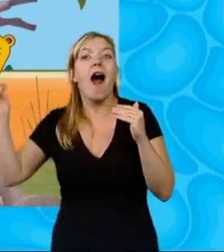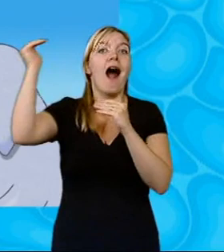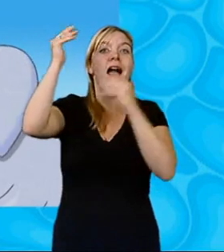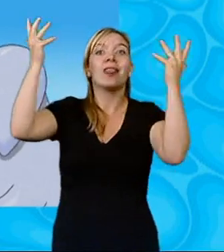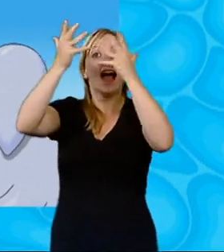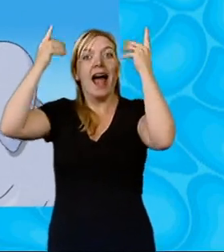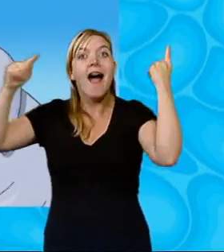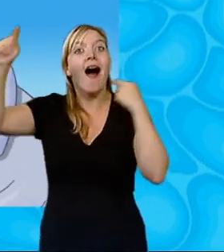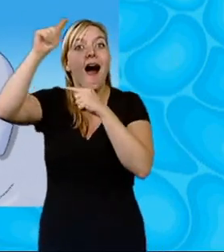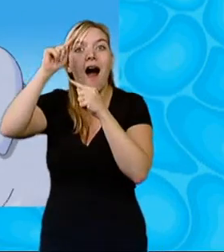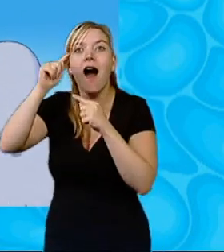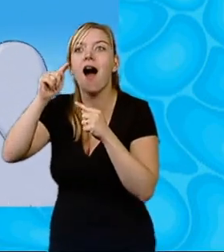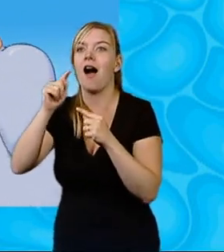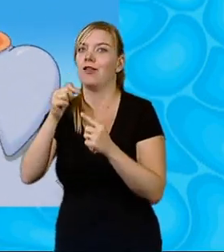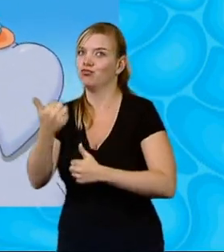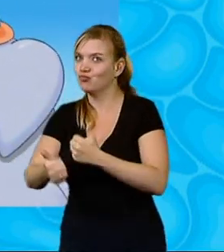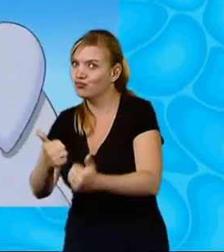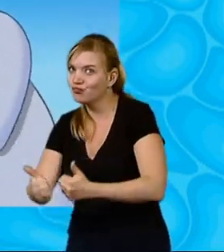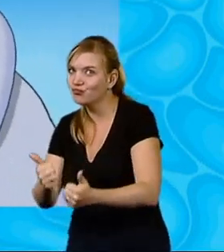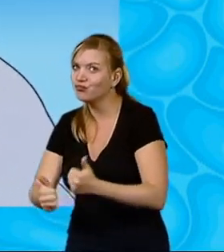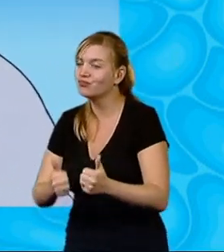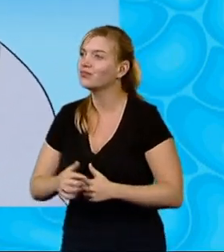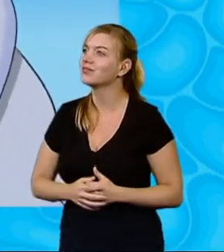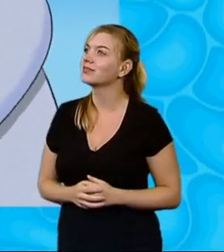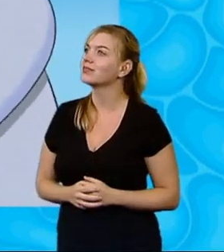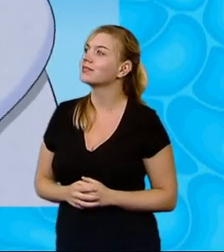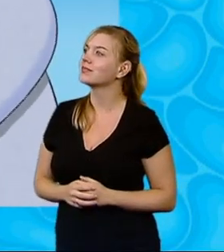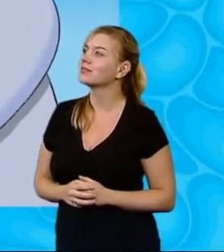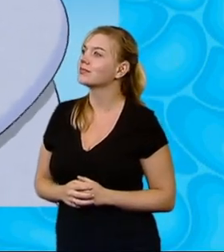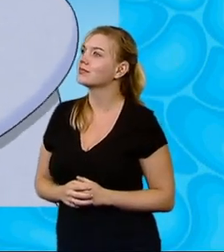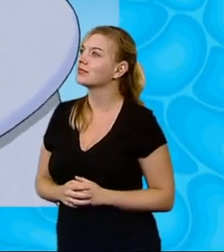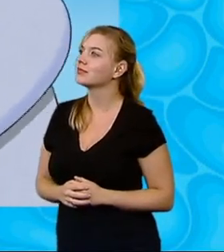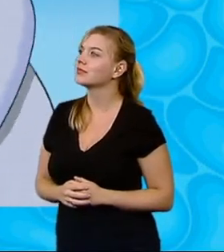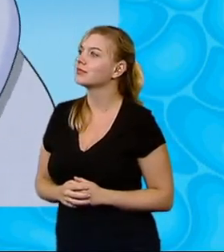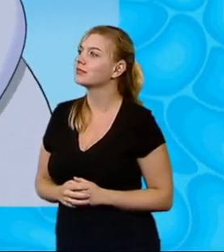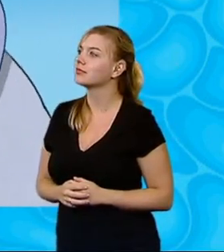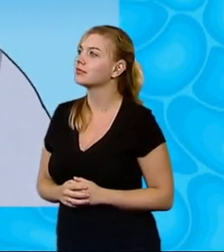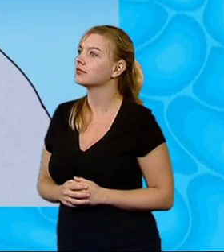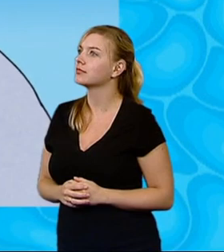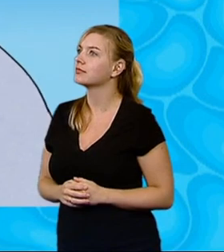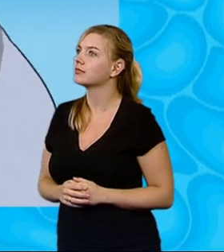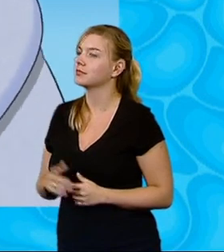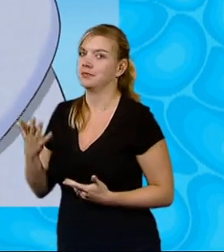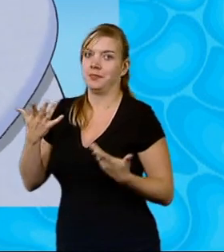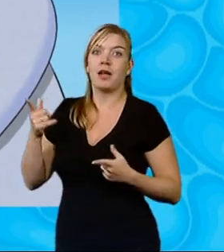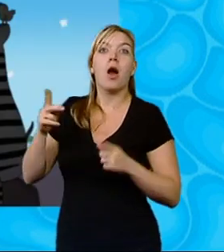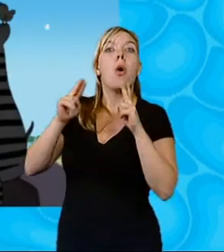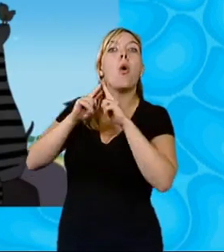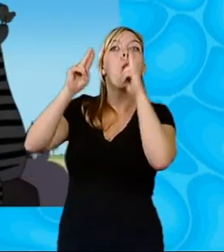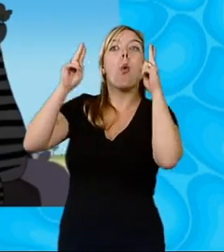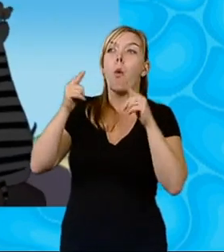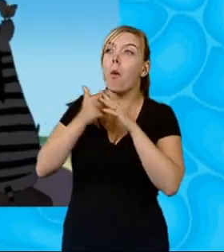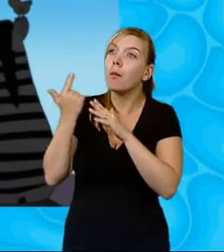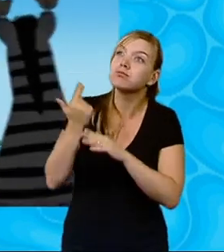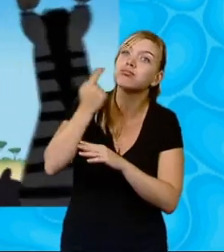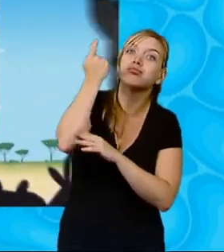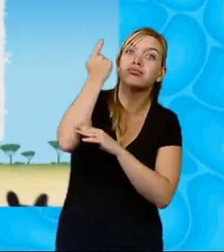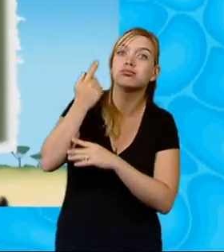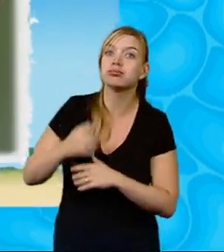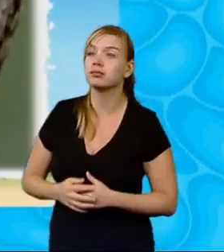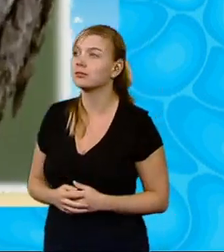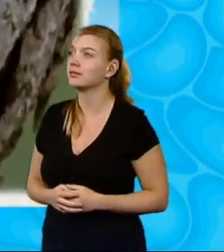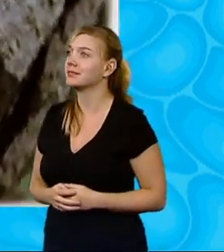air! Great, Maxie! Critters and creatures, I proudly present Homes High Up. There ought to be lots